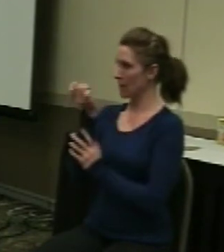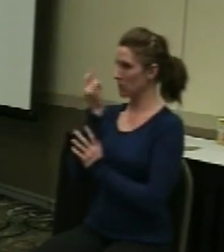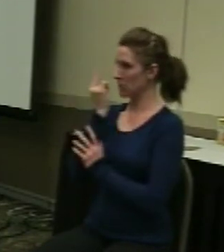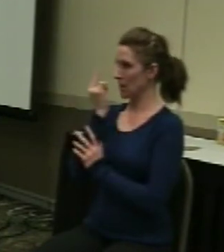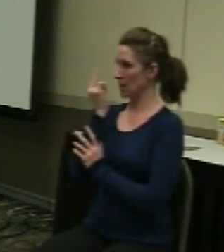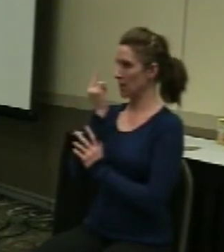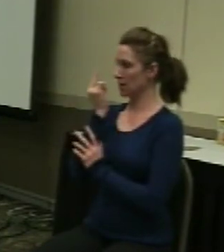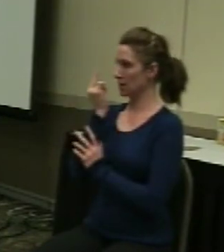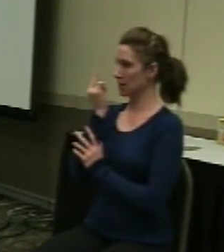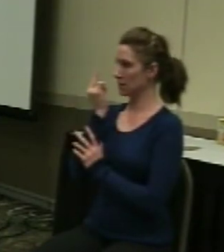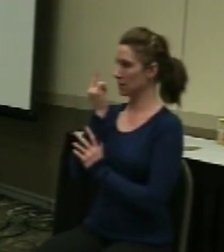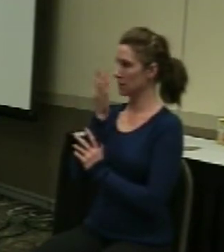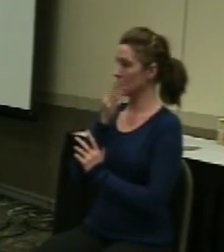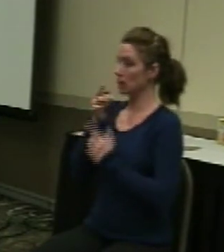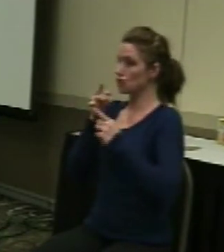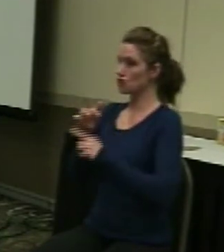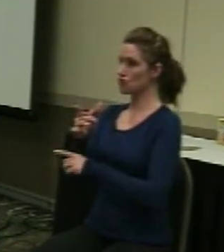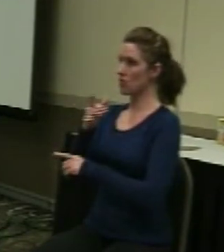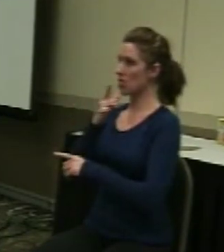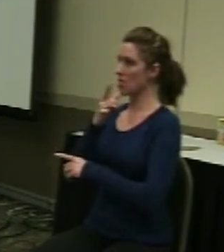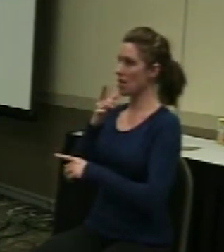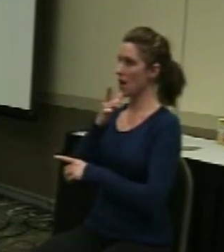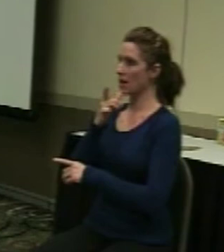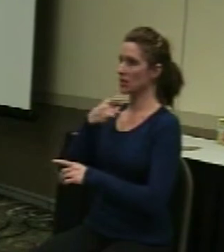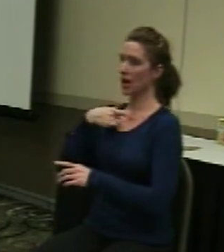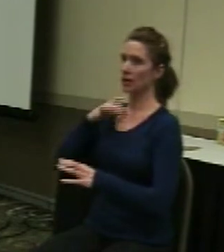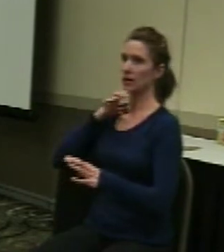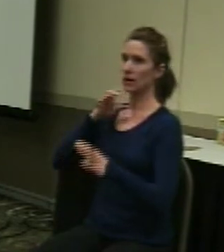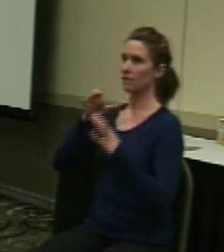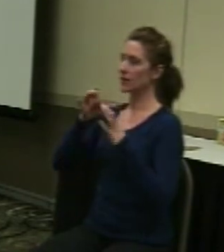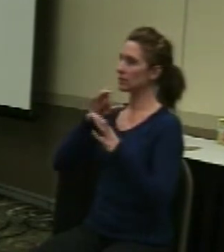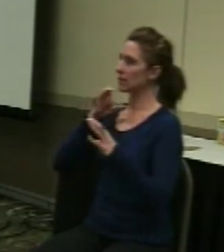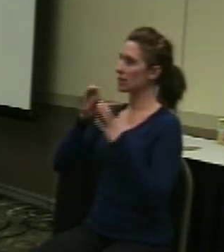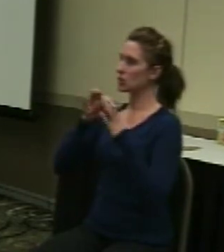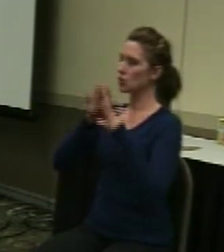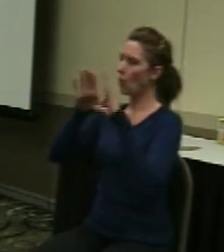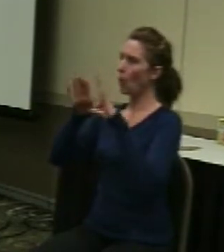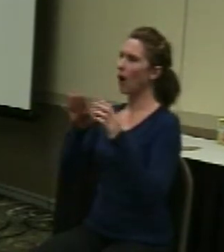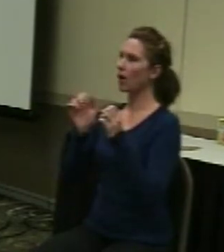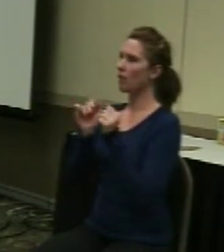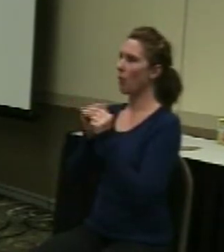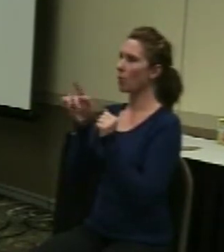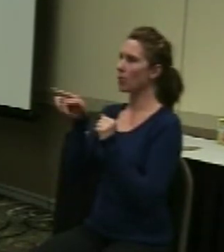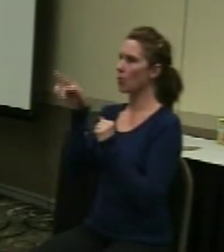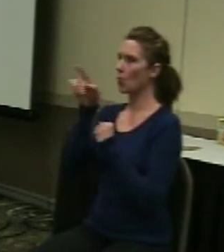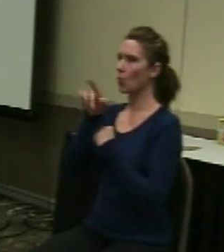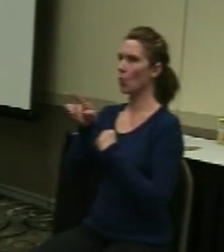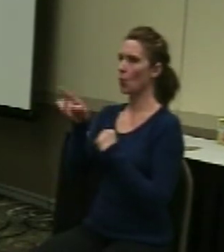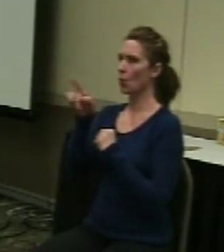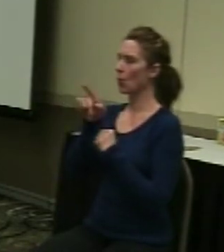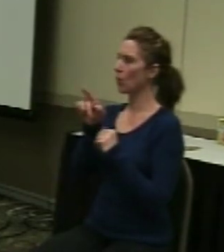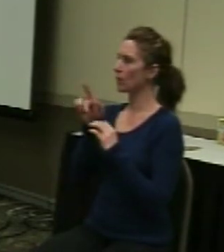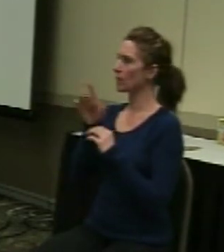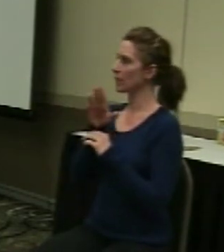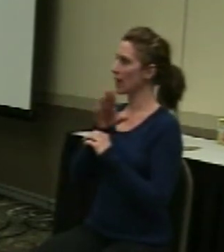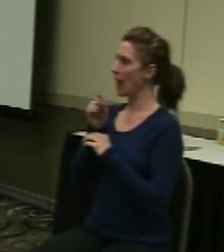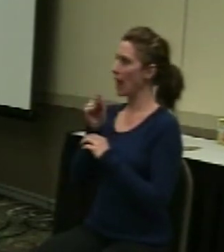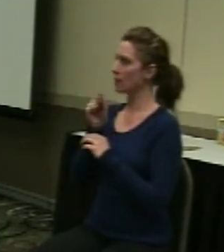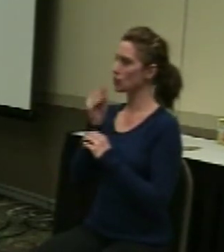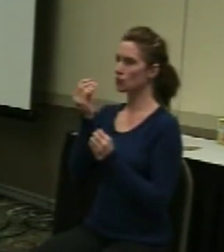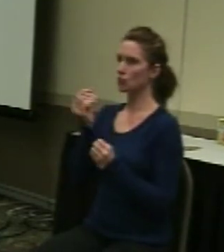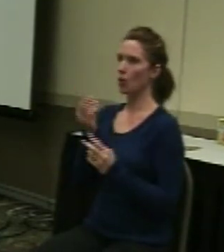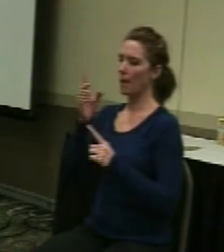understanding. And during lunch I had some wonderful conversations. And there are so